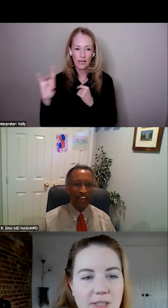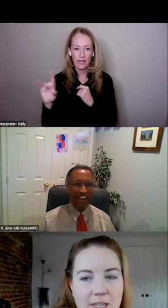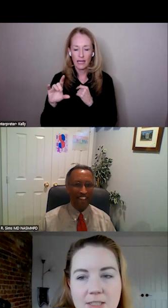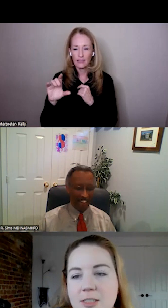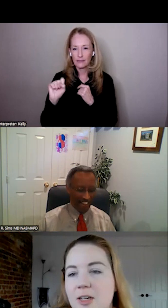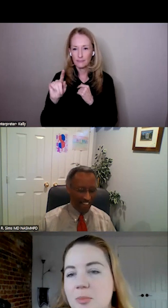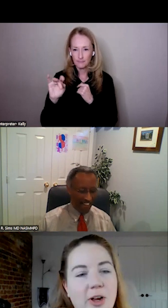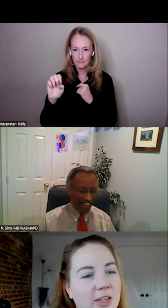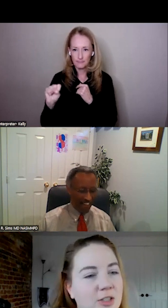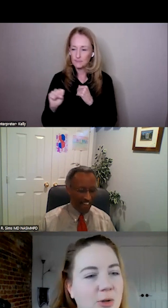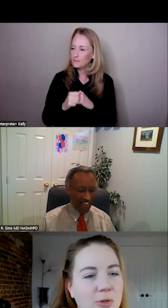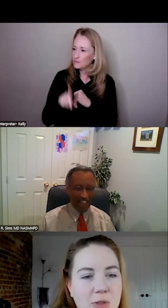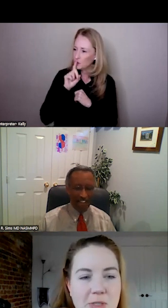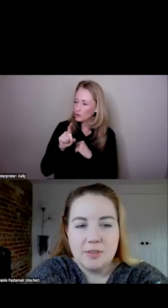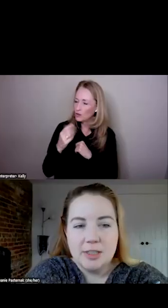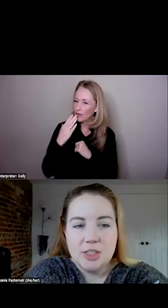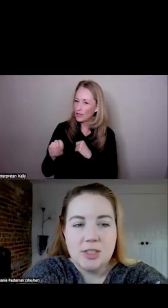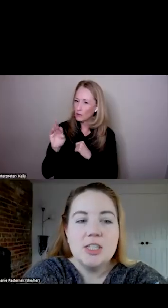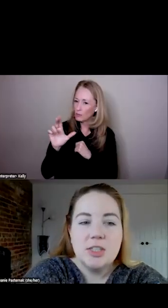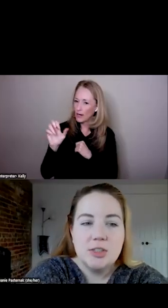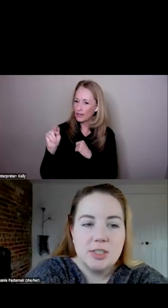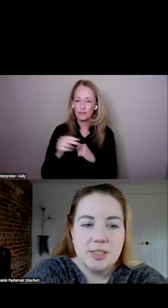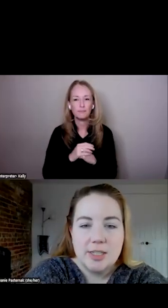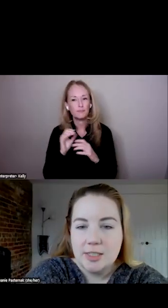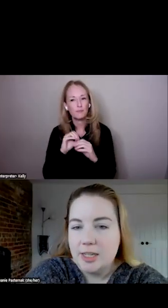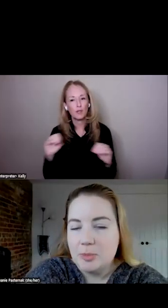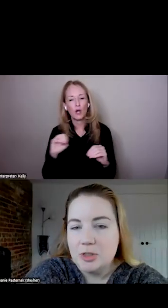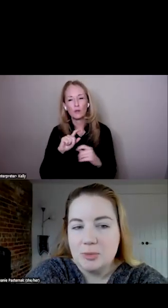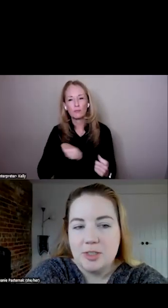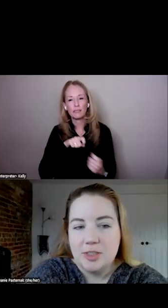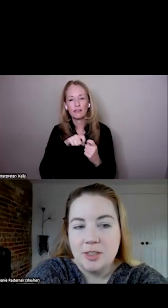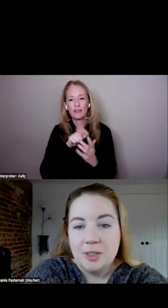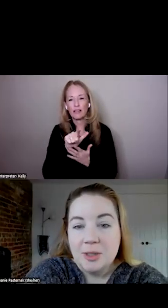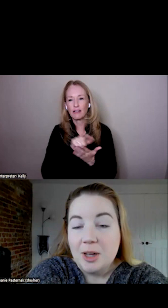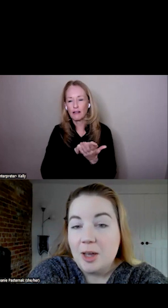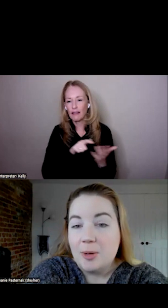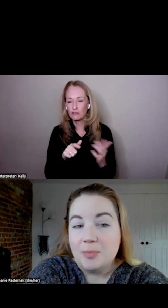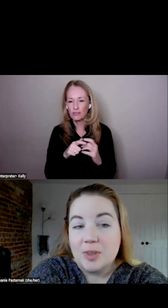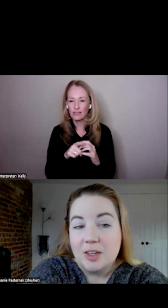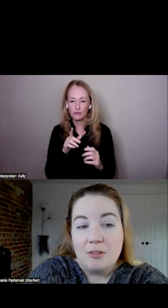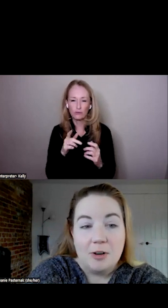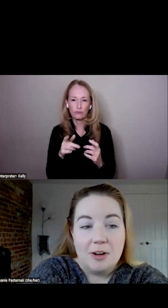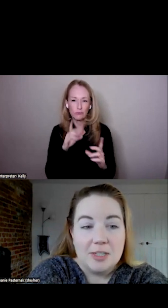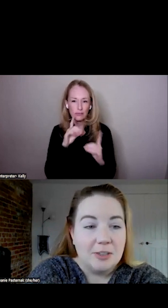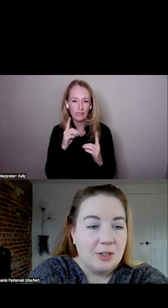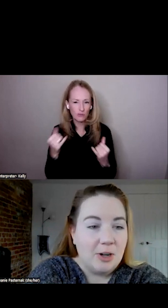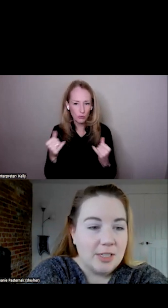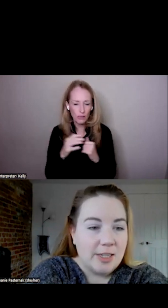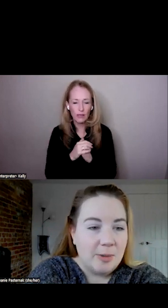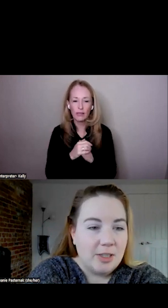Sure, thanks, Brian. So no specific legislation to discuss today, but just wanted to offer